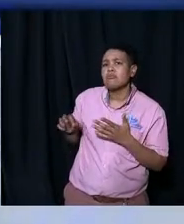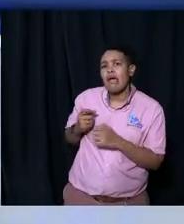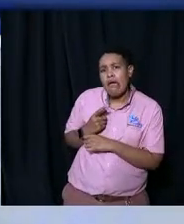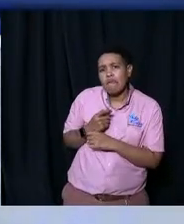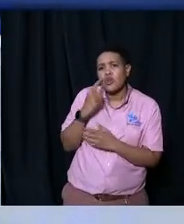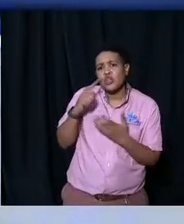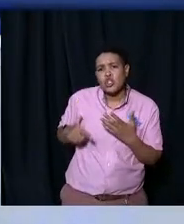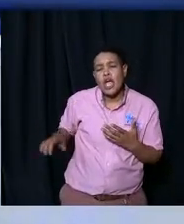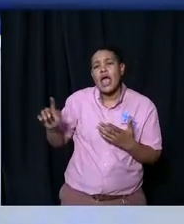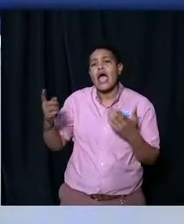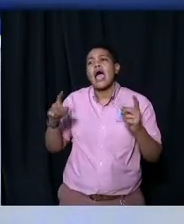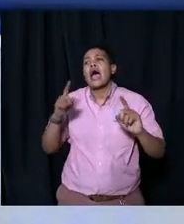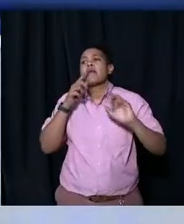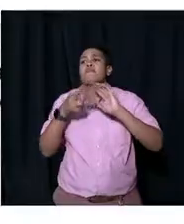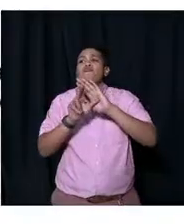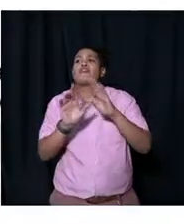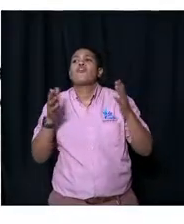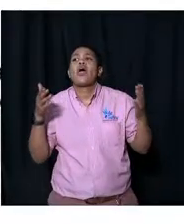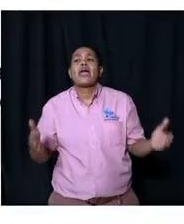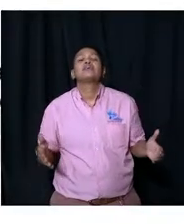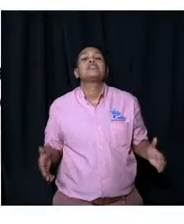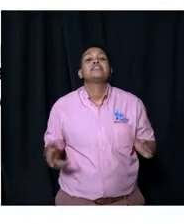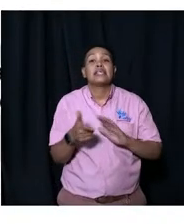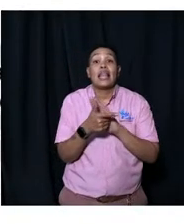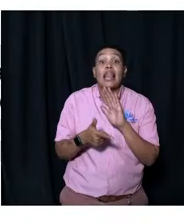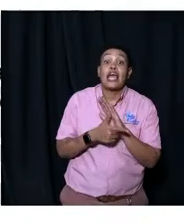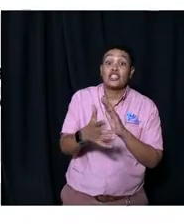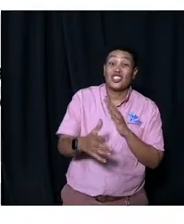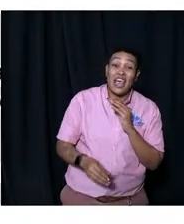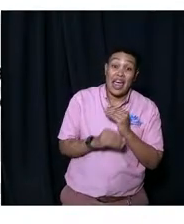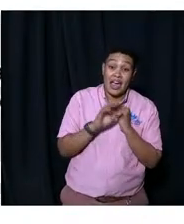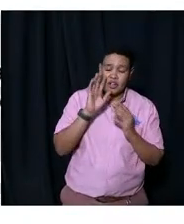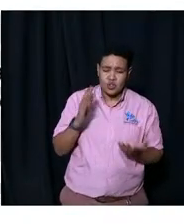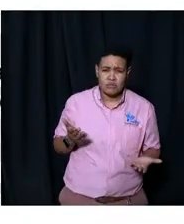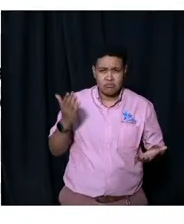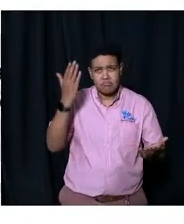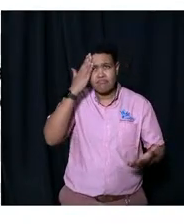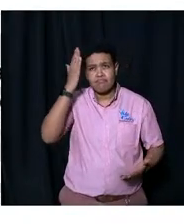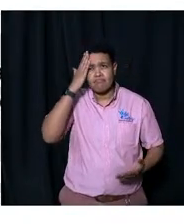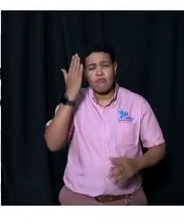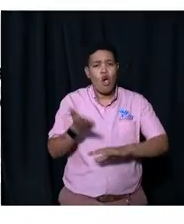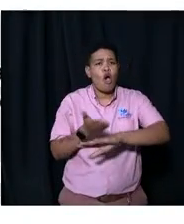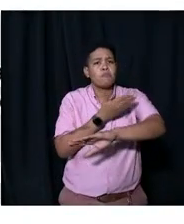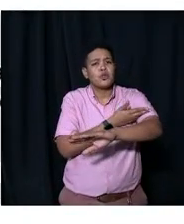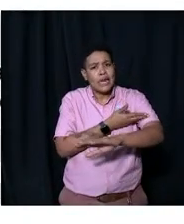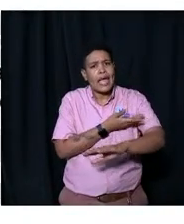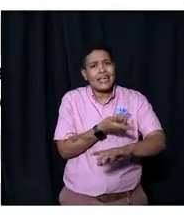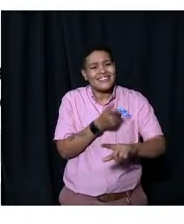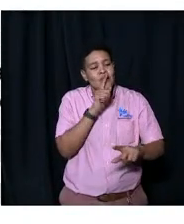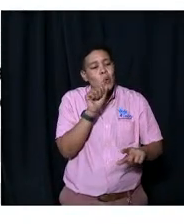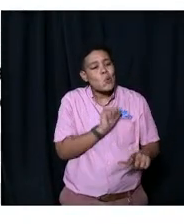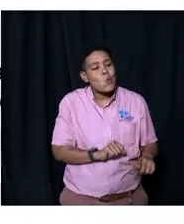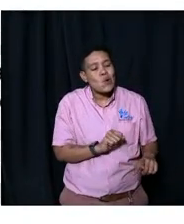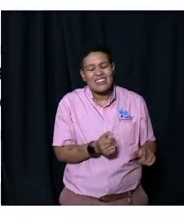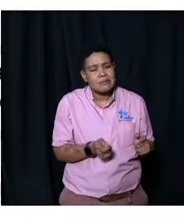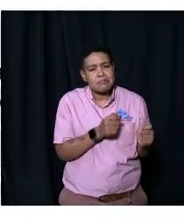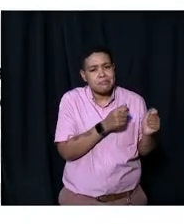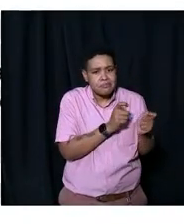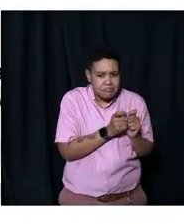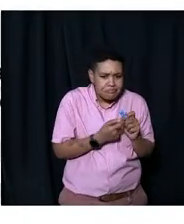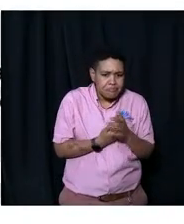we want to review existing legislation, again, to bring them up to date. Particularly the air